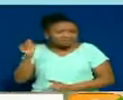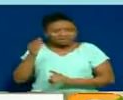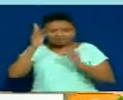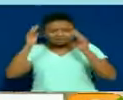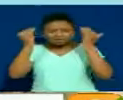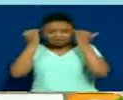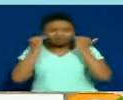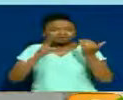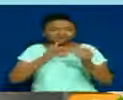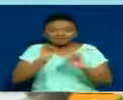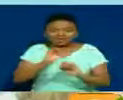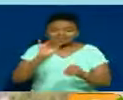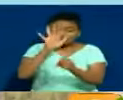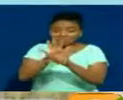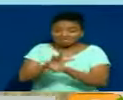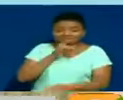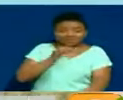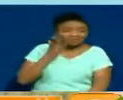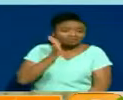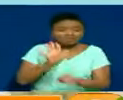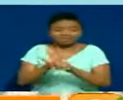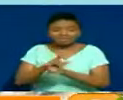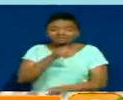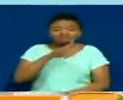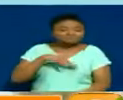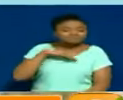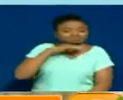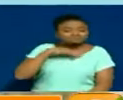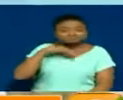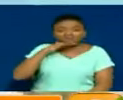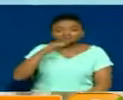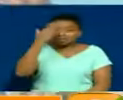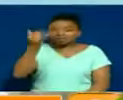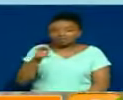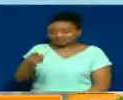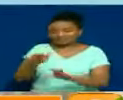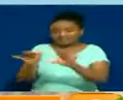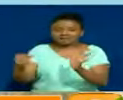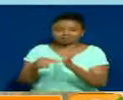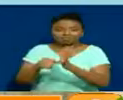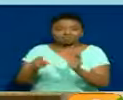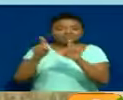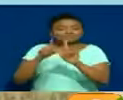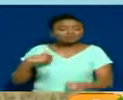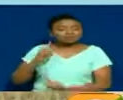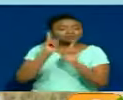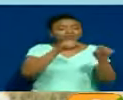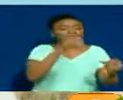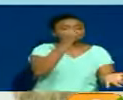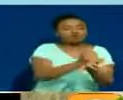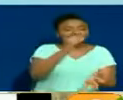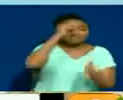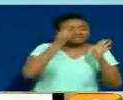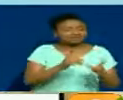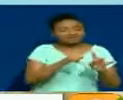Wazazi wamepoteza maisha kwa sababu ya hiki ploti. Tumeenda pale kwa governor, alisema nitatatua kesi saile ninataka.